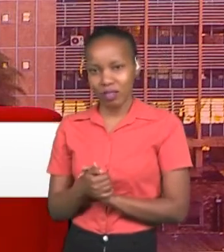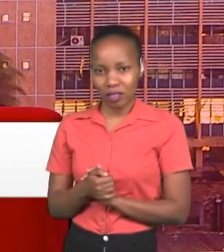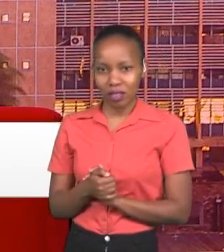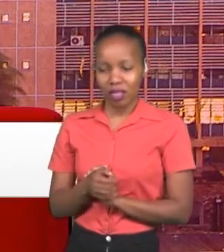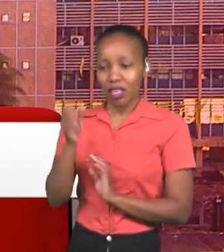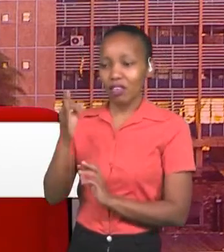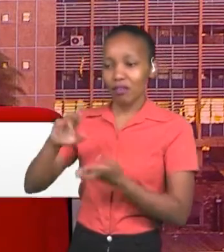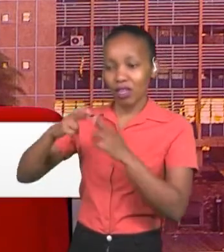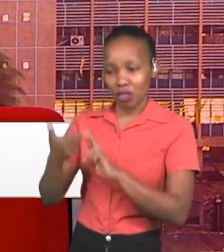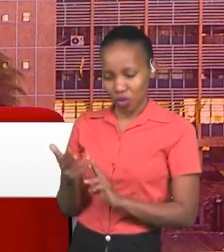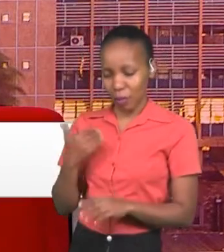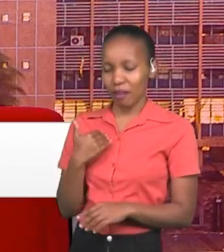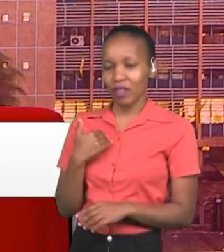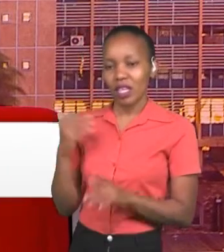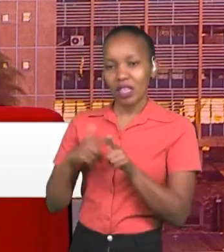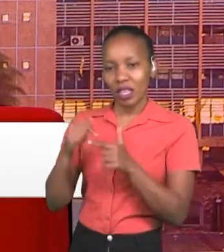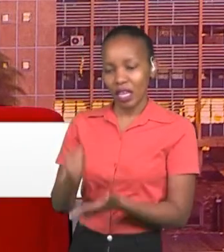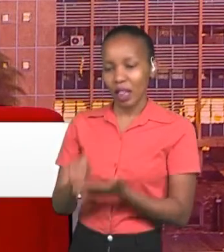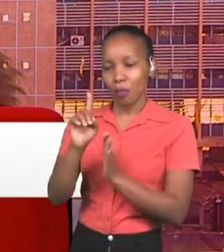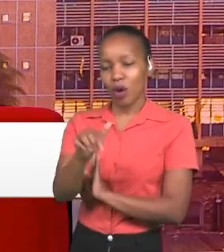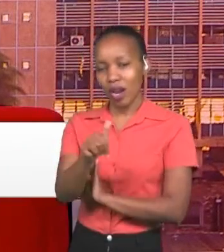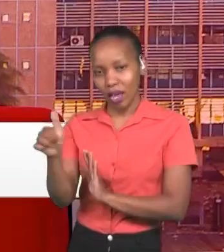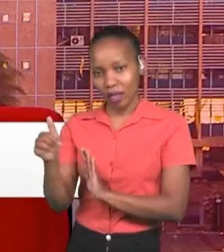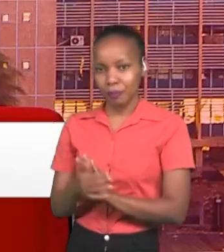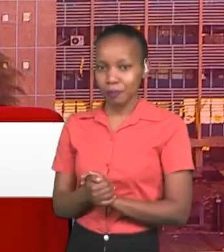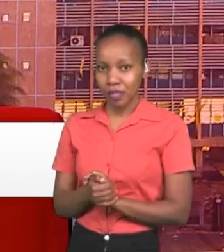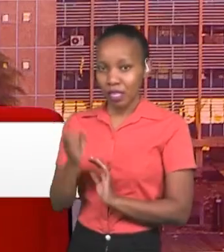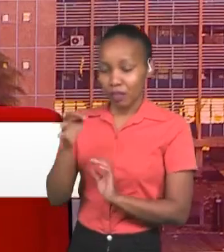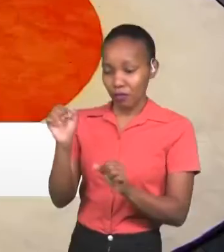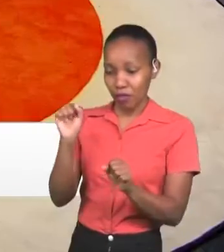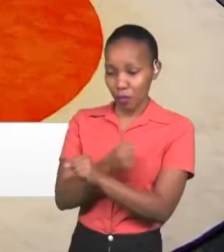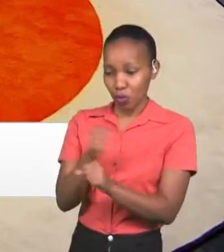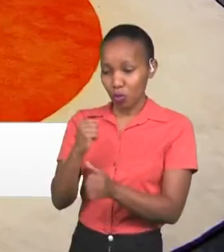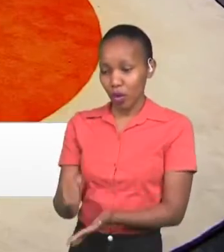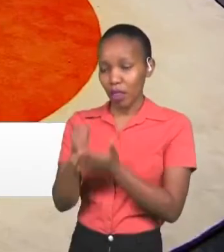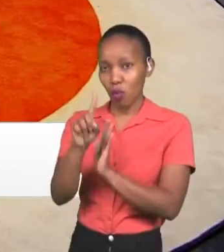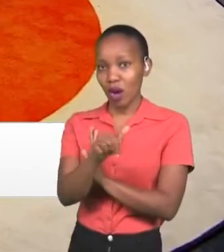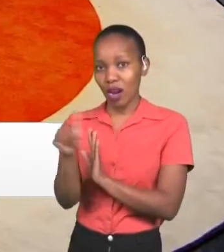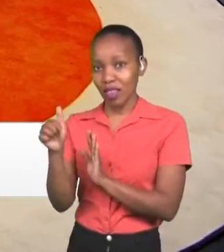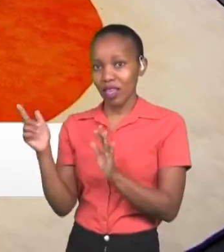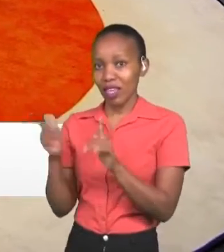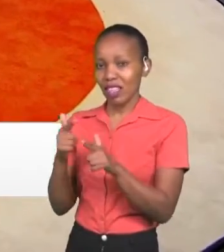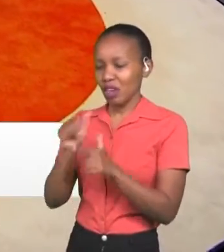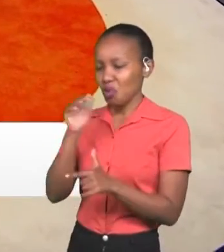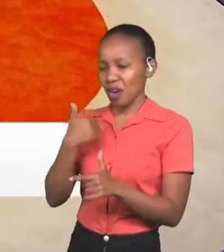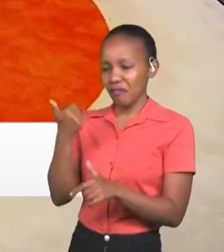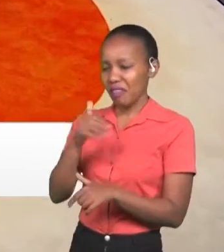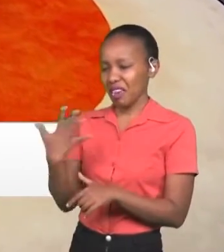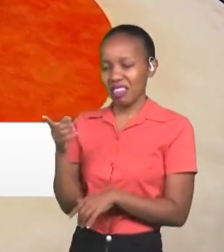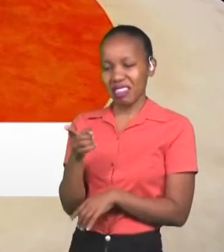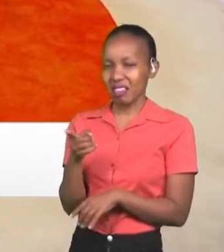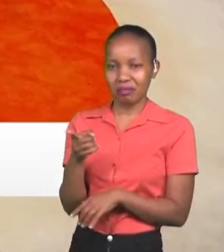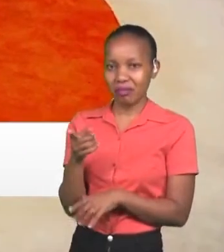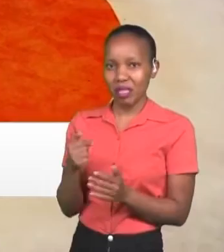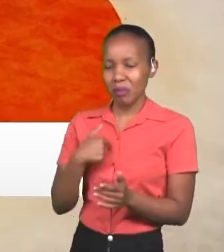you're in a relationship, that is, mm-hmm. you're supposed to help build each other. Okay. Yeah. And if you can't help build each other, there's nothing there. It's true. Yeah. So true.